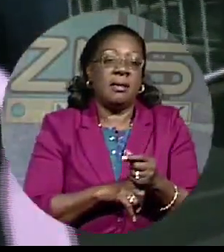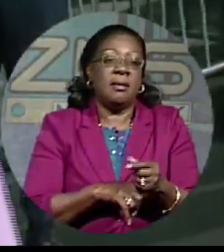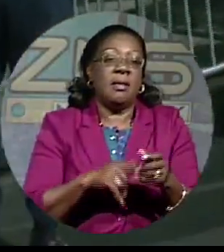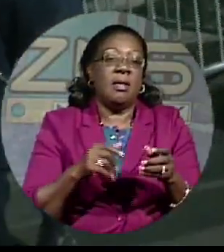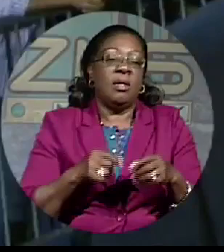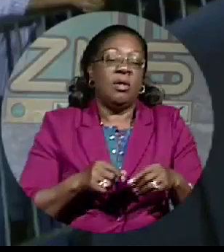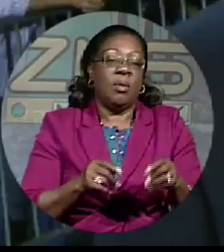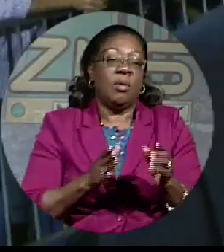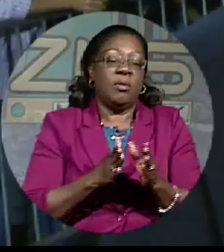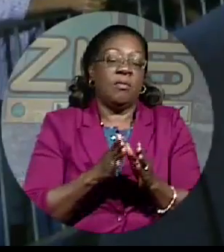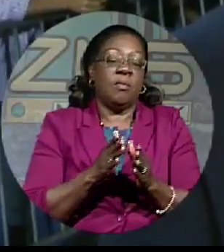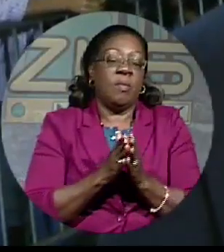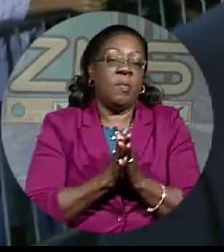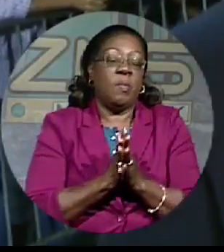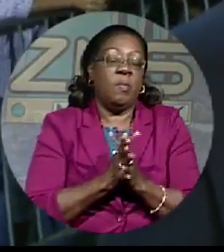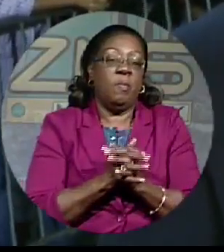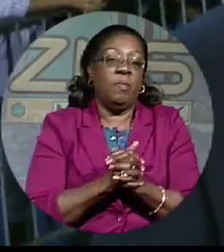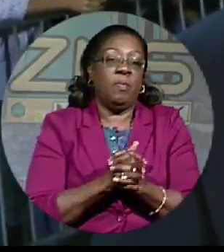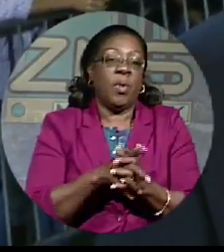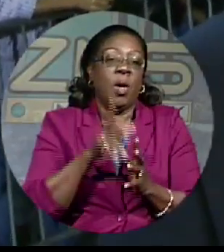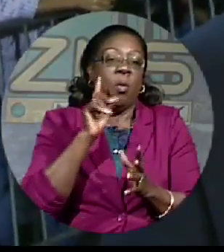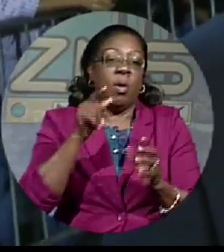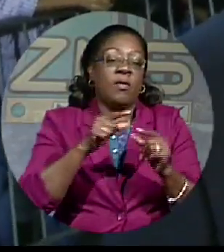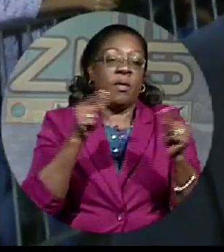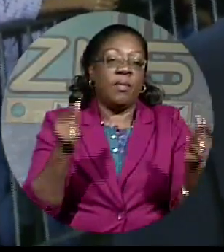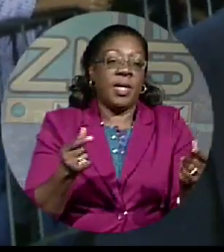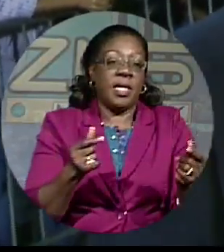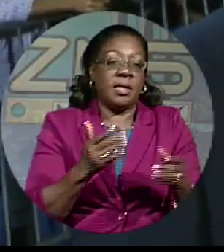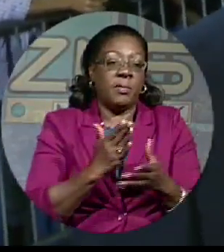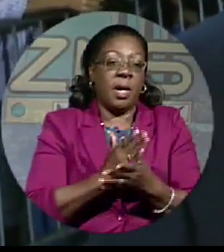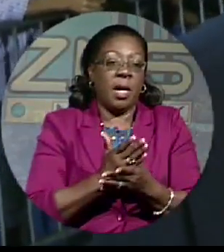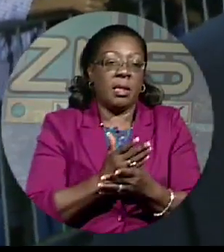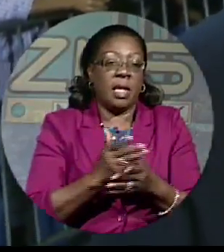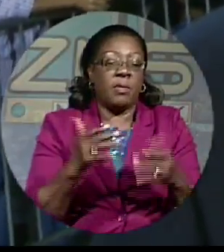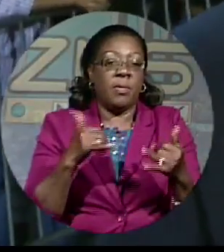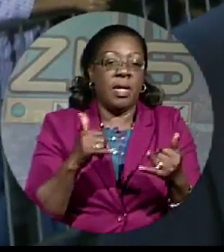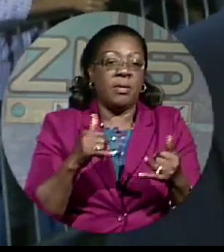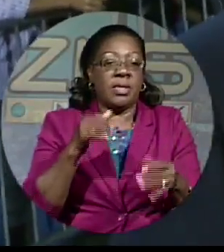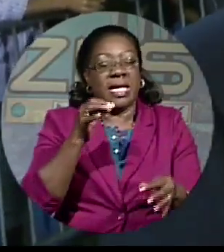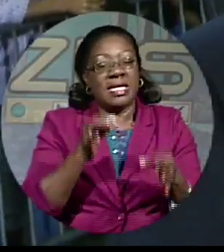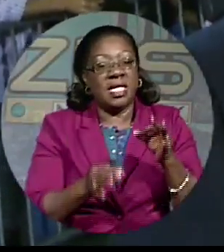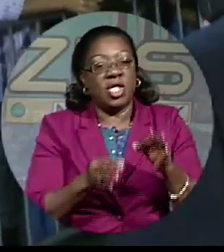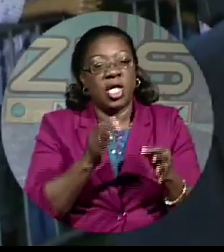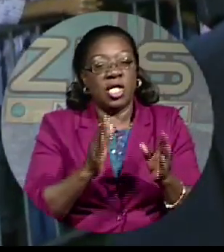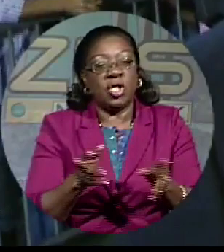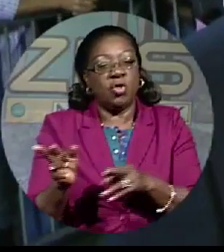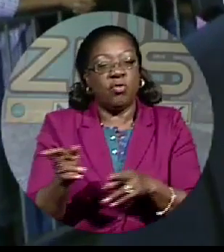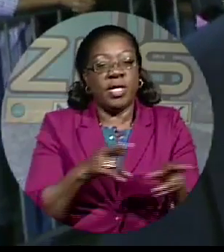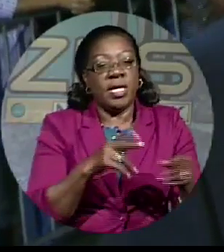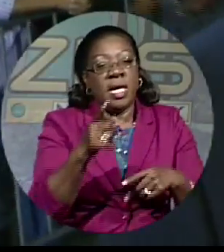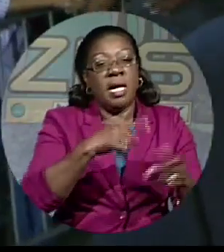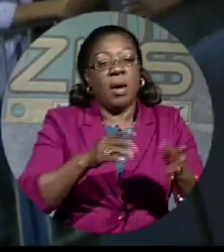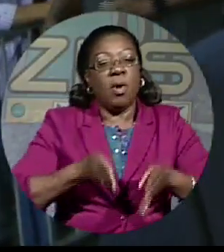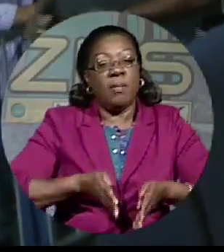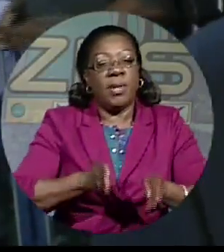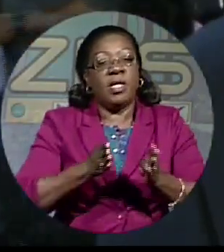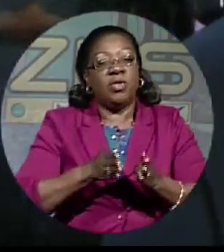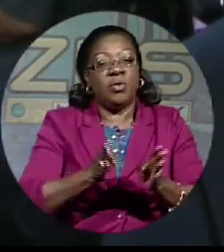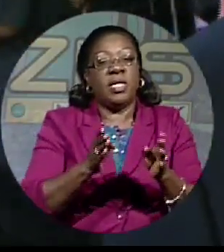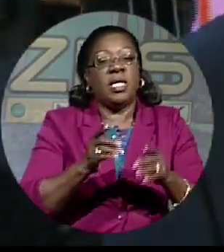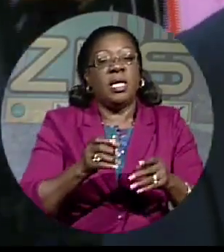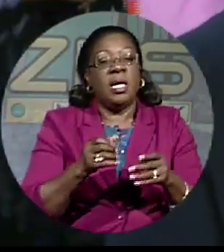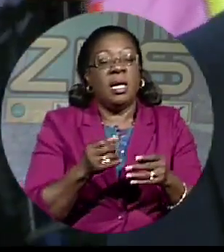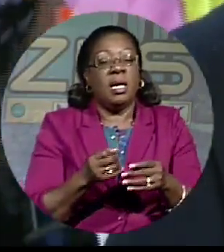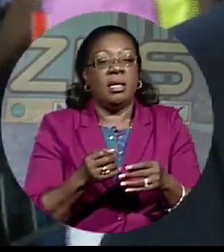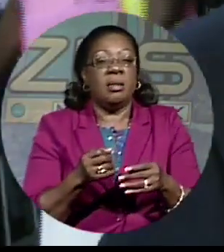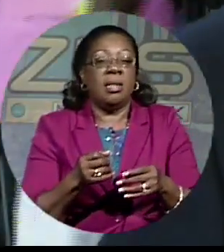for Junkanoo. One of the biggest roles that we play is trying to get the judges ready, and then we come on Bay Street and try to manage. It's a